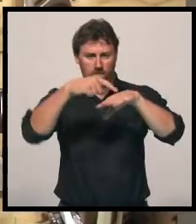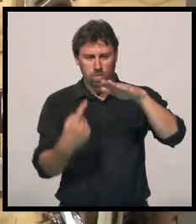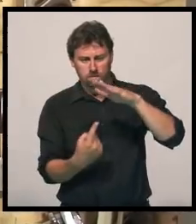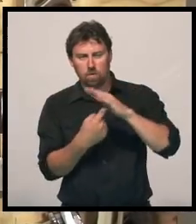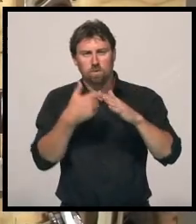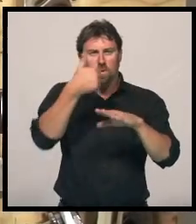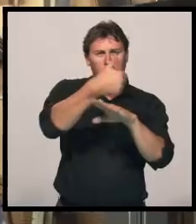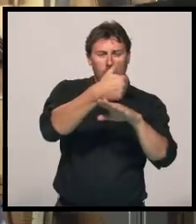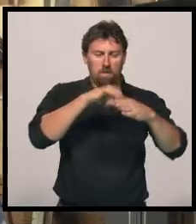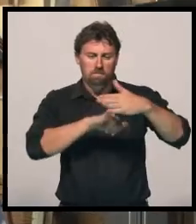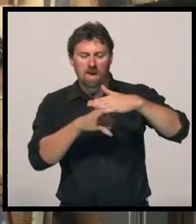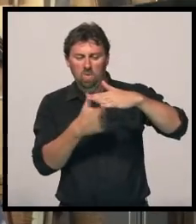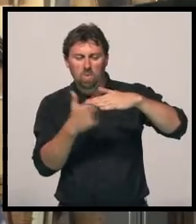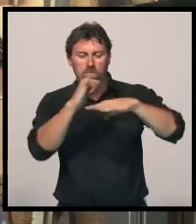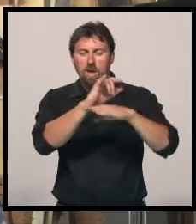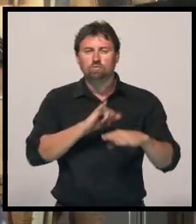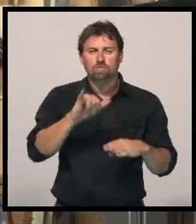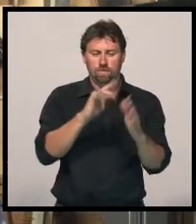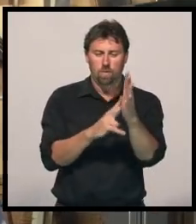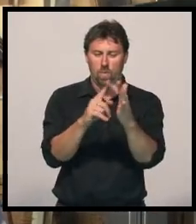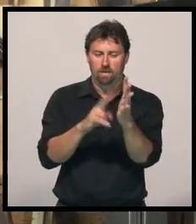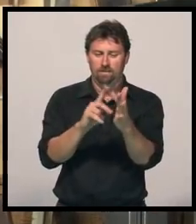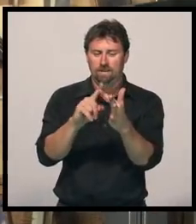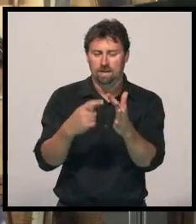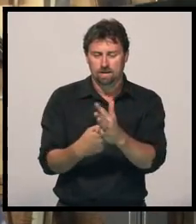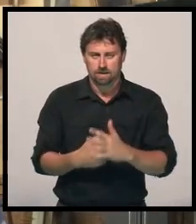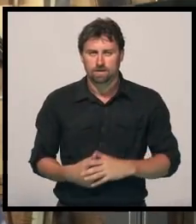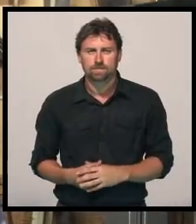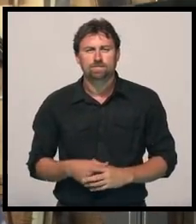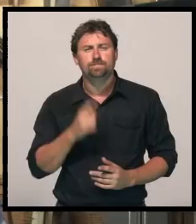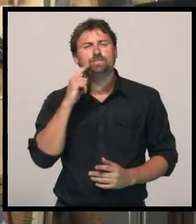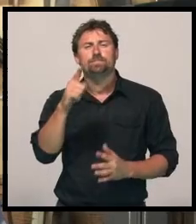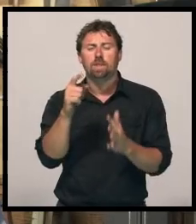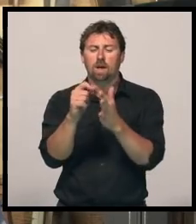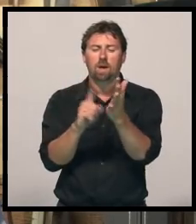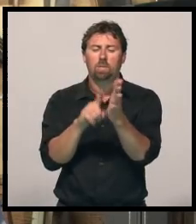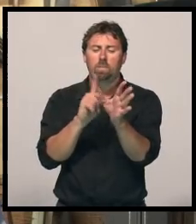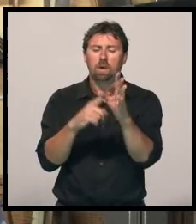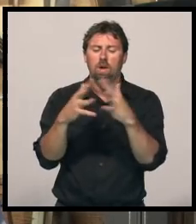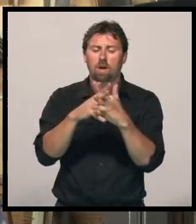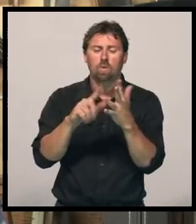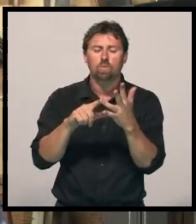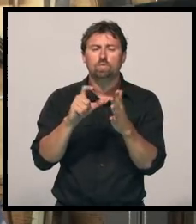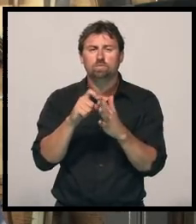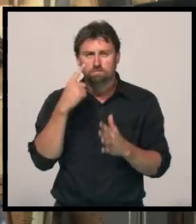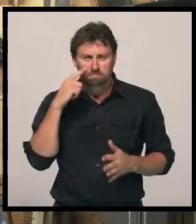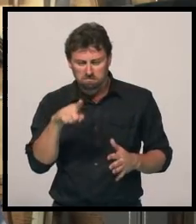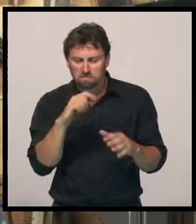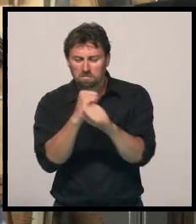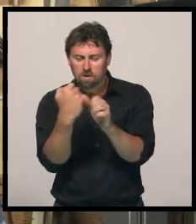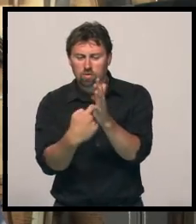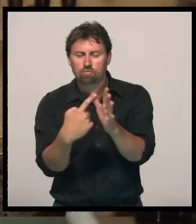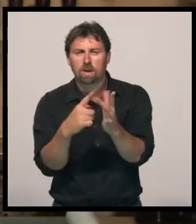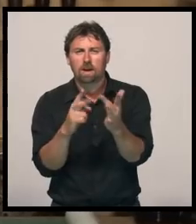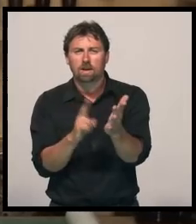the veneers. Now, the other thing is, when you're working with plywood, if you look at the grain on the plywood, in this case it's